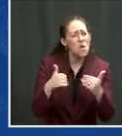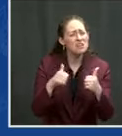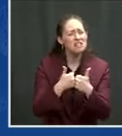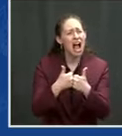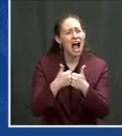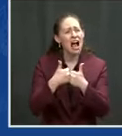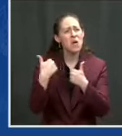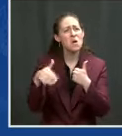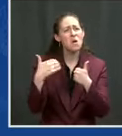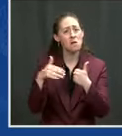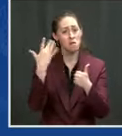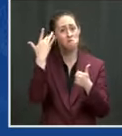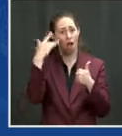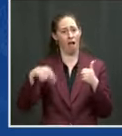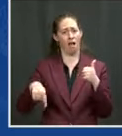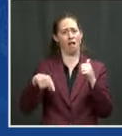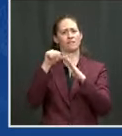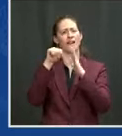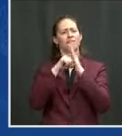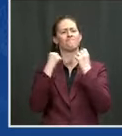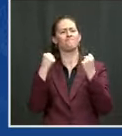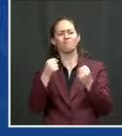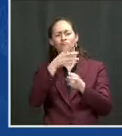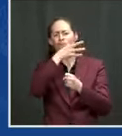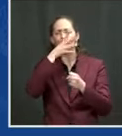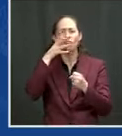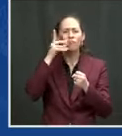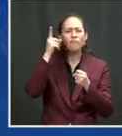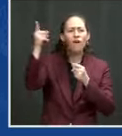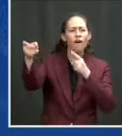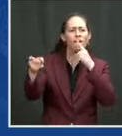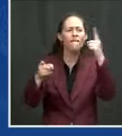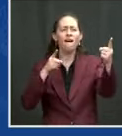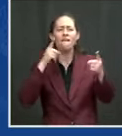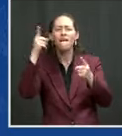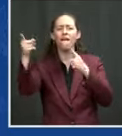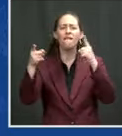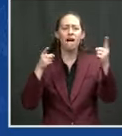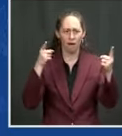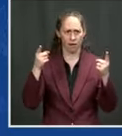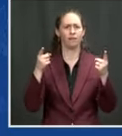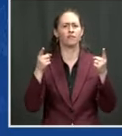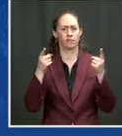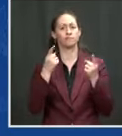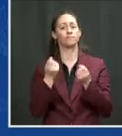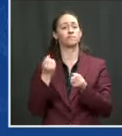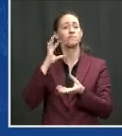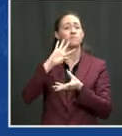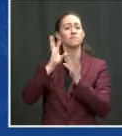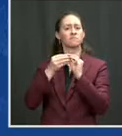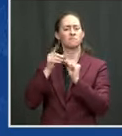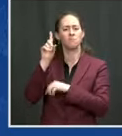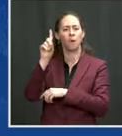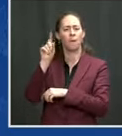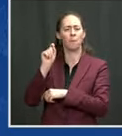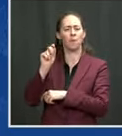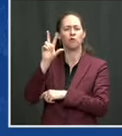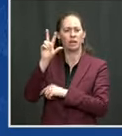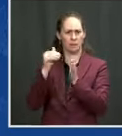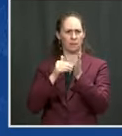million people, the most dispersed population of any state in the lower 48, with small cities, with towns surrounded by blueberry